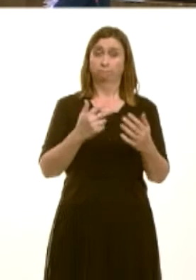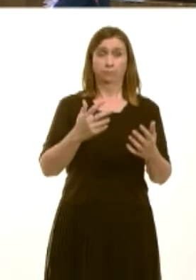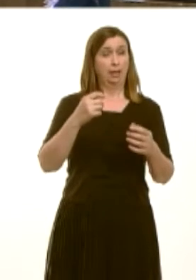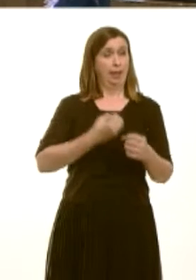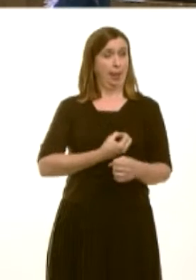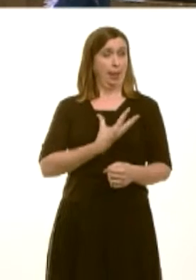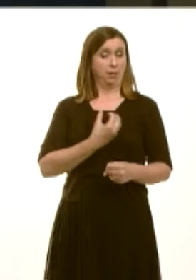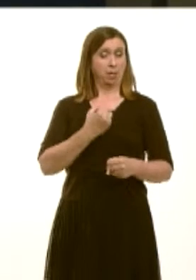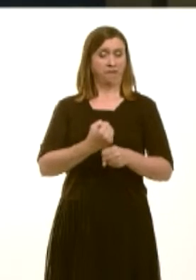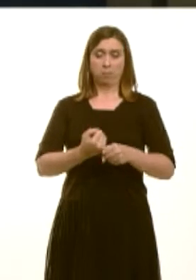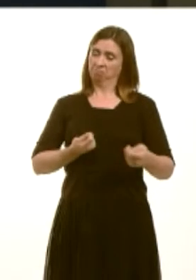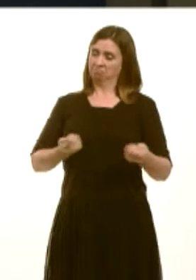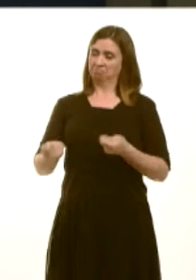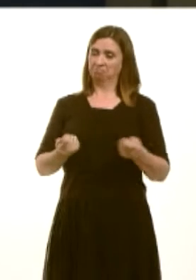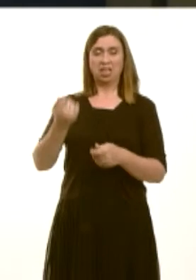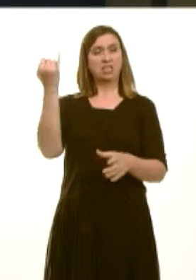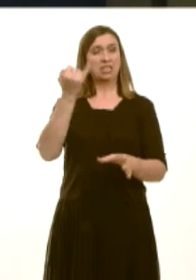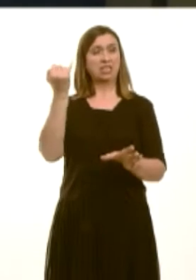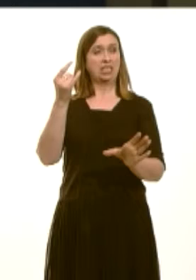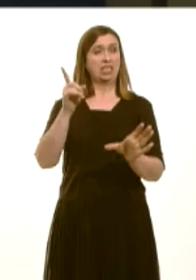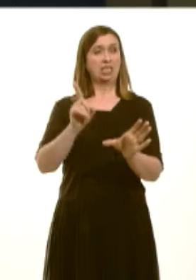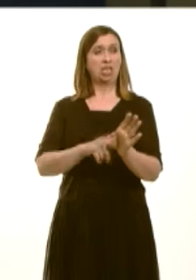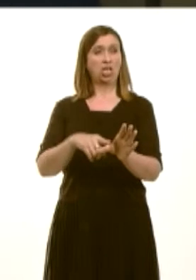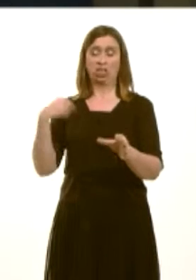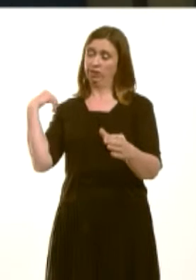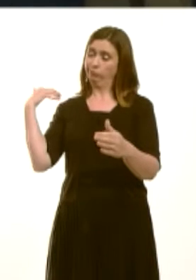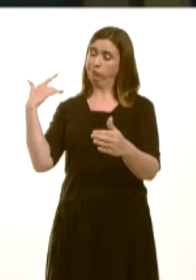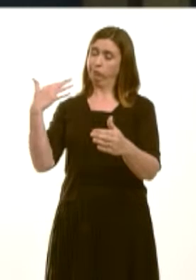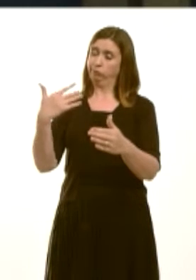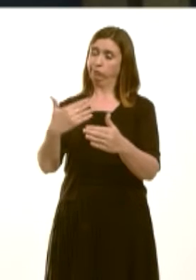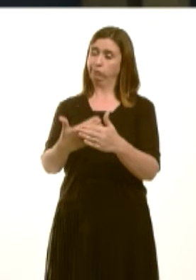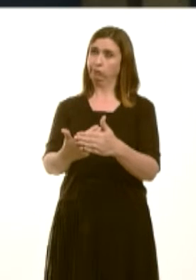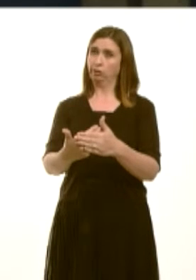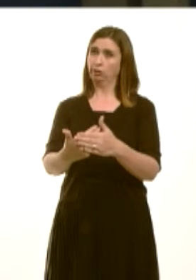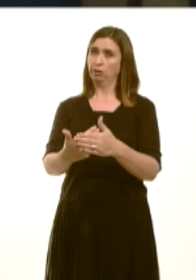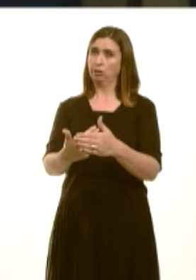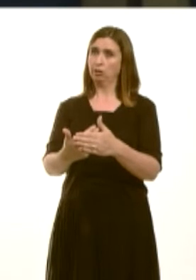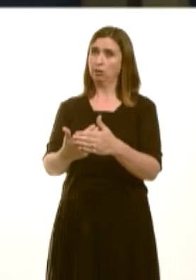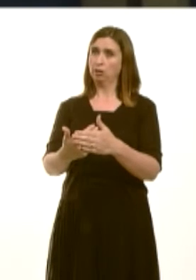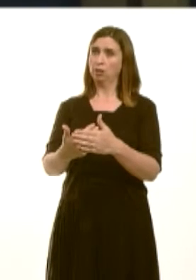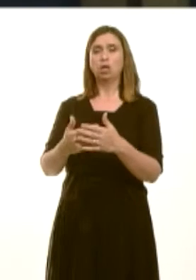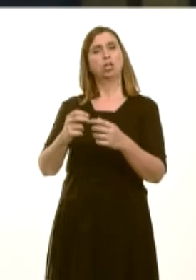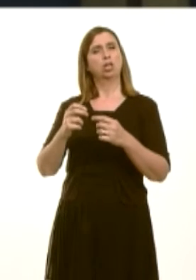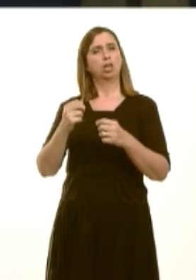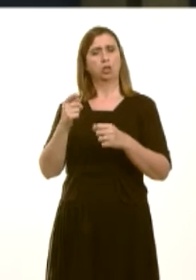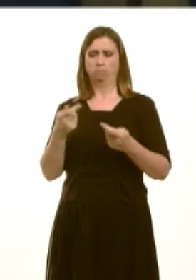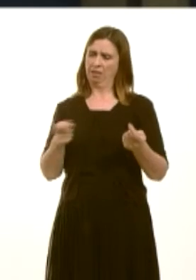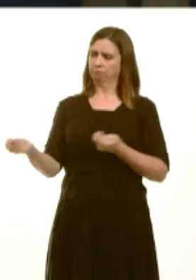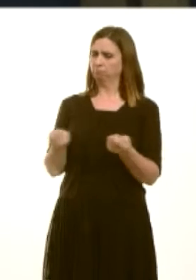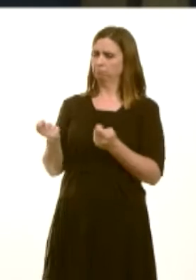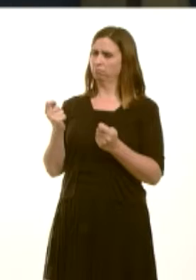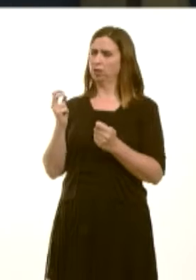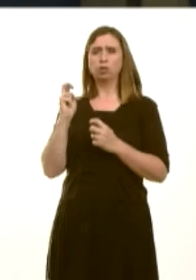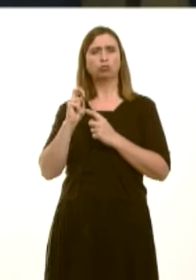Labour government here in Wales, with the main responsibility lying with that government for transport, what real steps have been